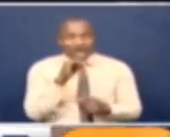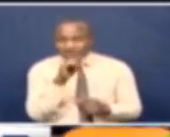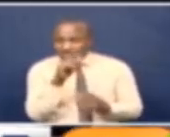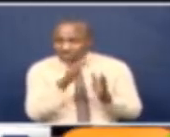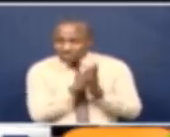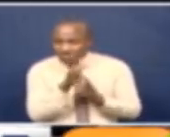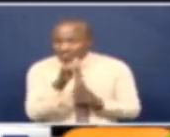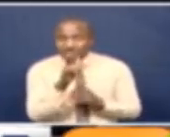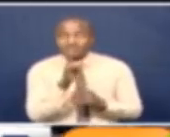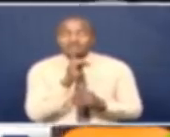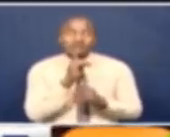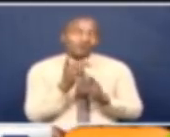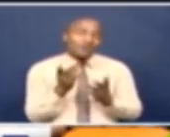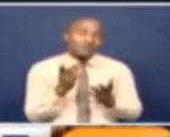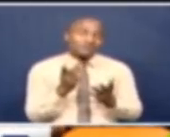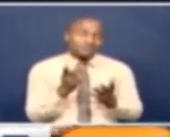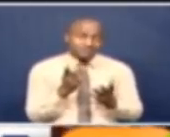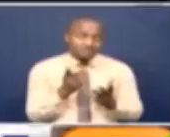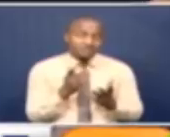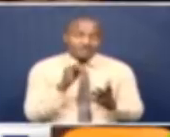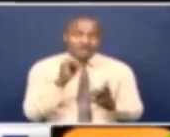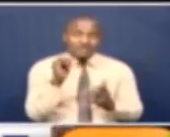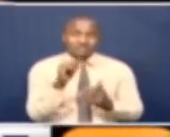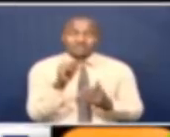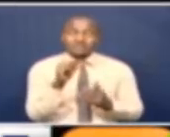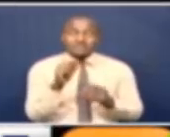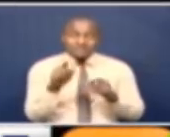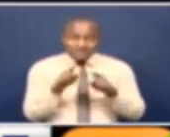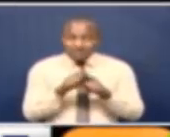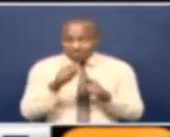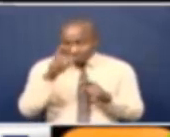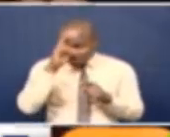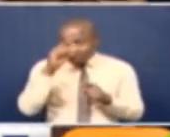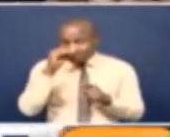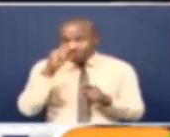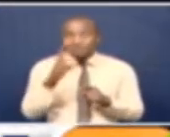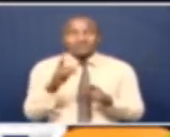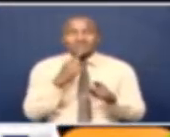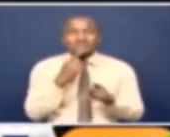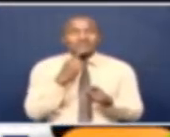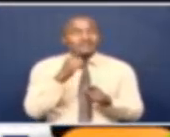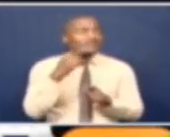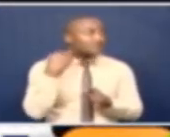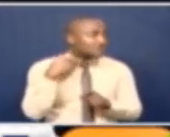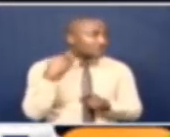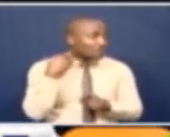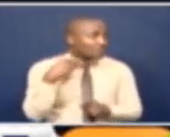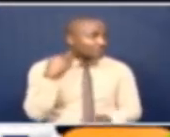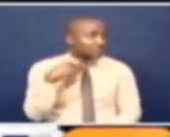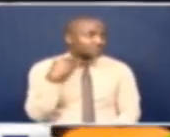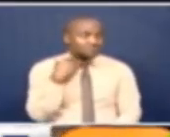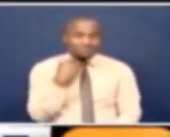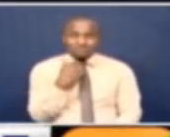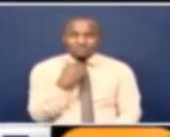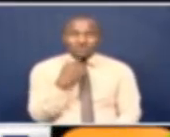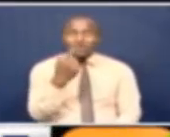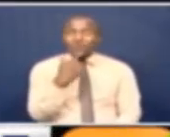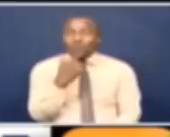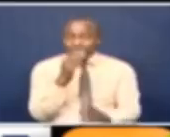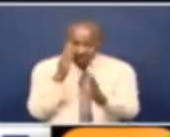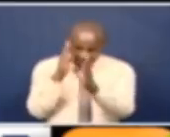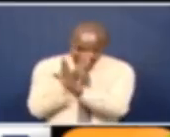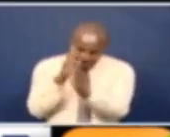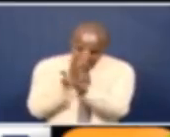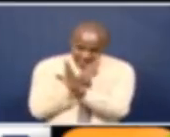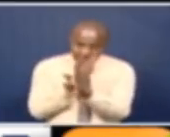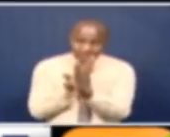IG said in his statement, and also the police spokesman said, that these were bandits, okay, who are hiding under